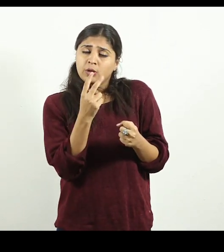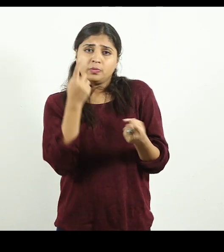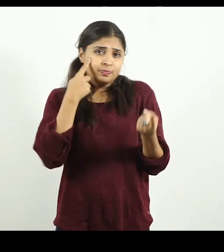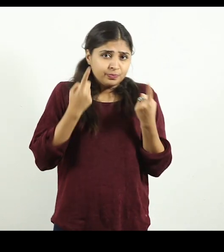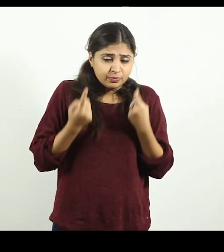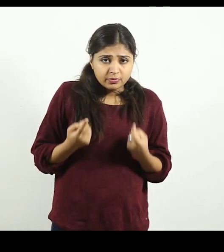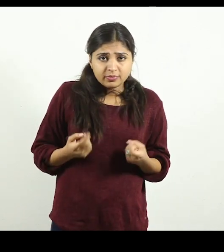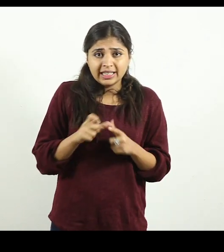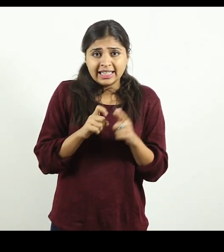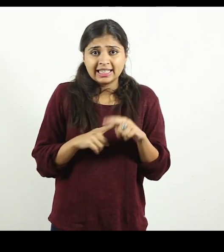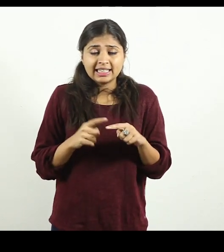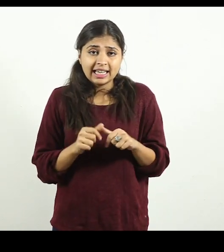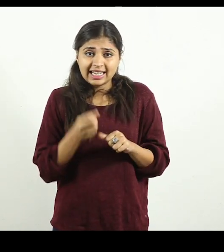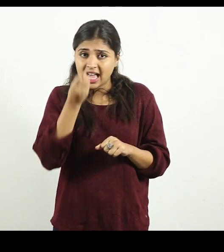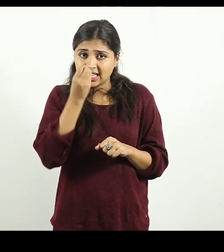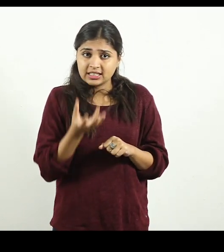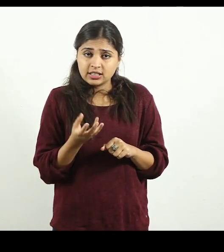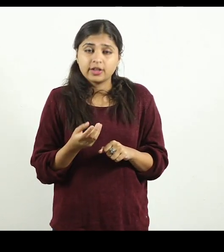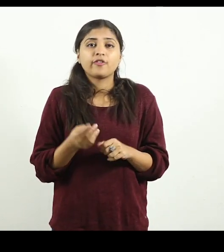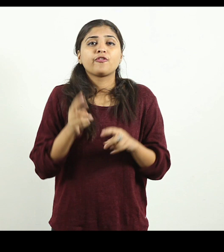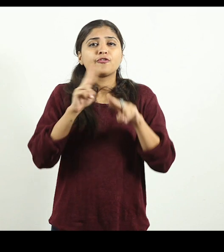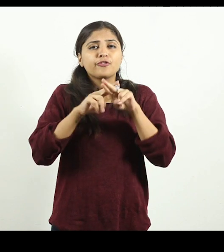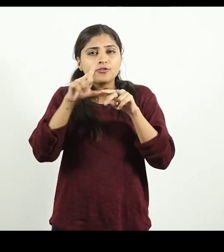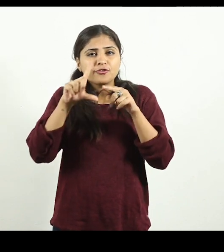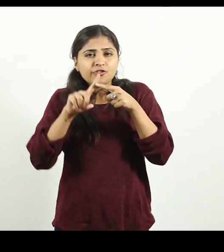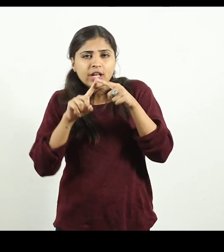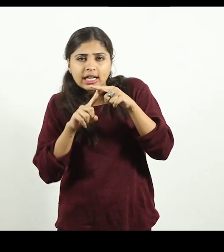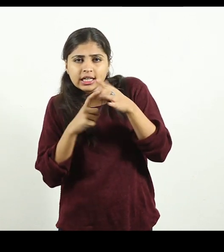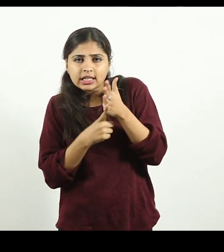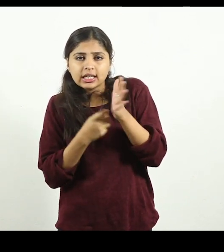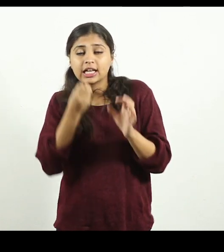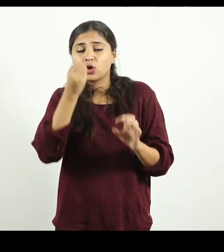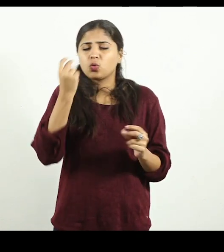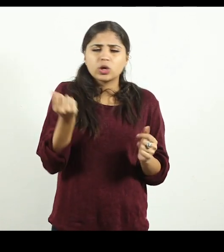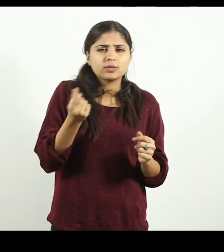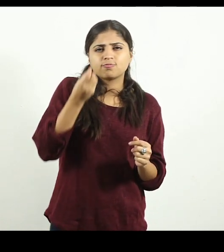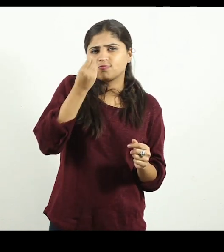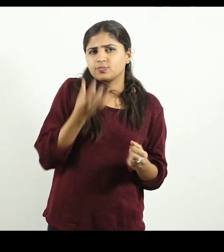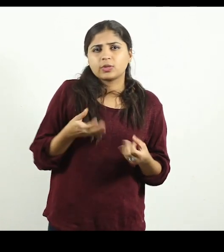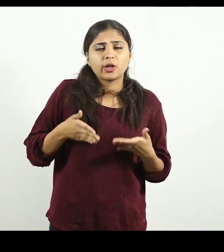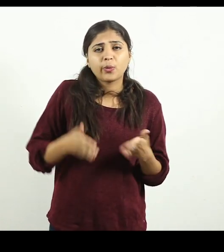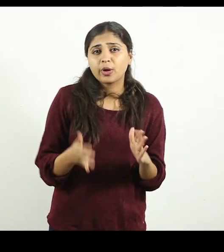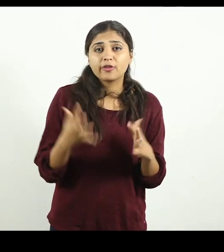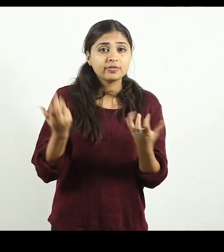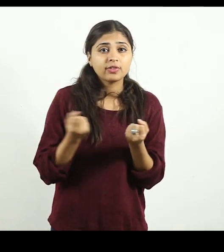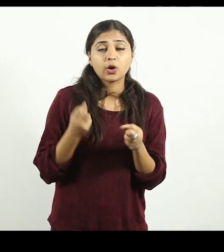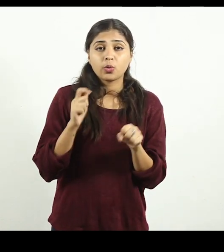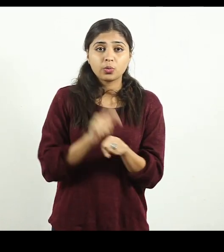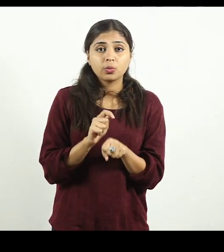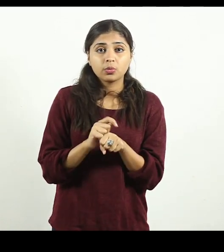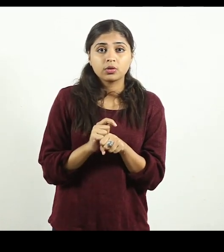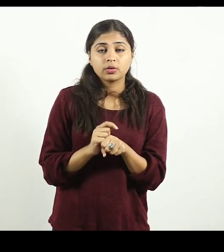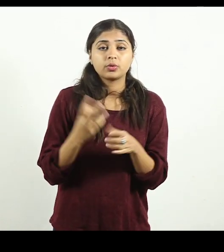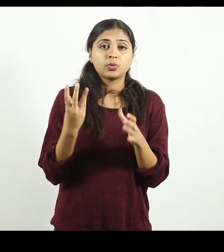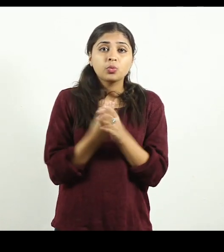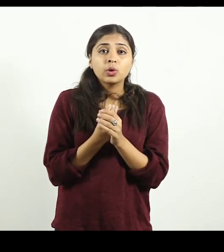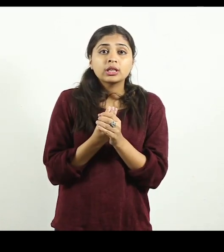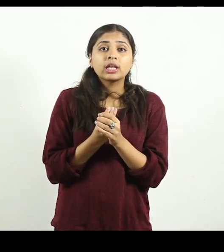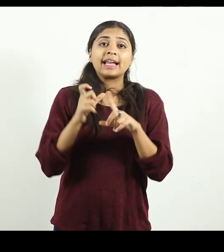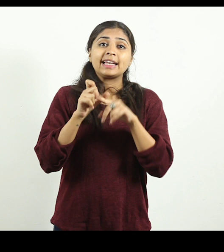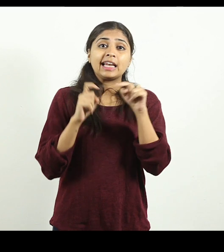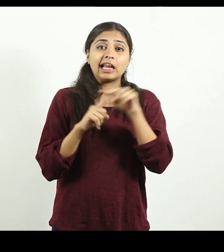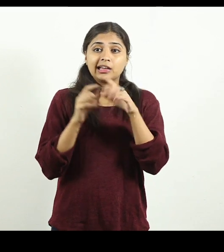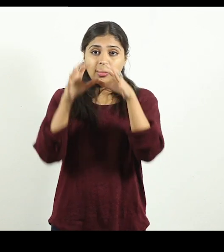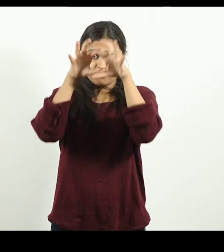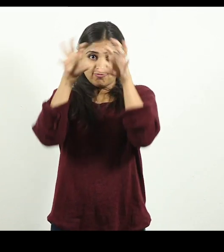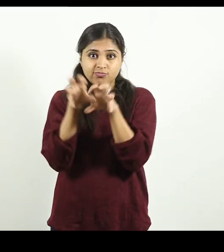easily. Filtering is a quick and easy way to find and work with a subset of data in an Excel range.